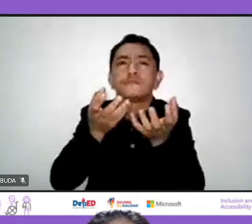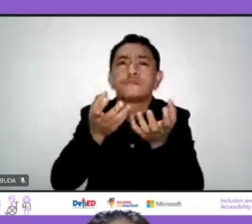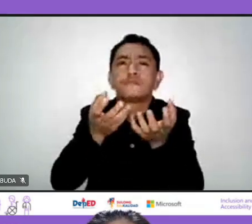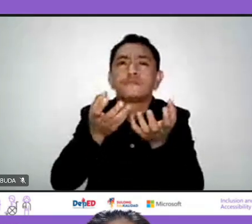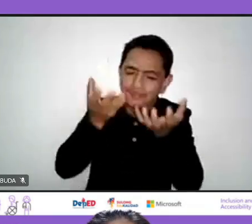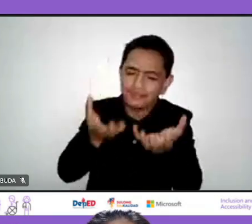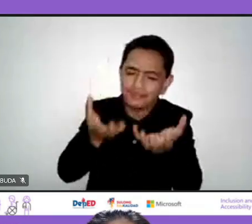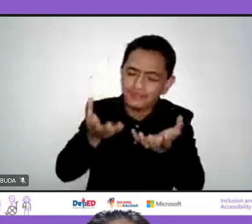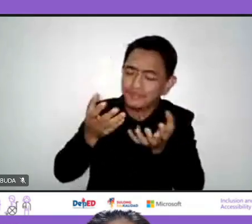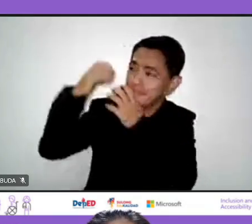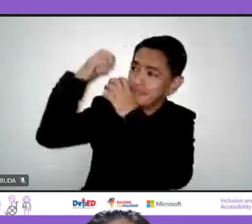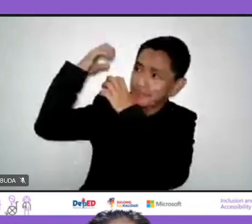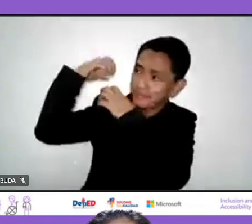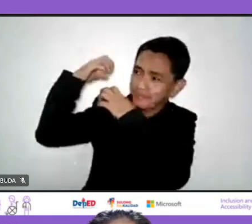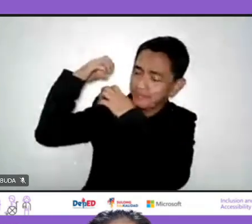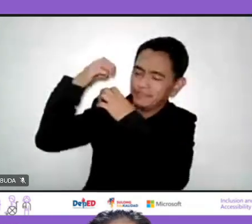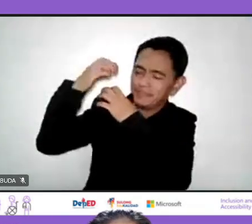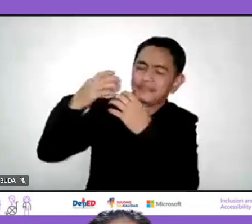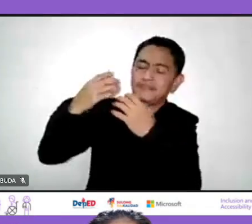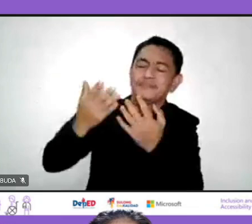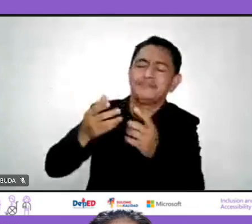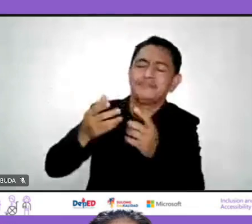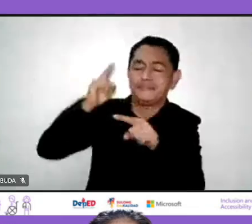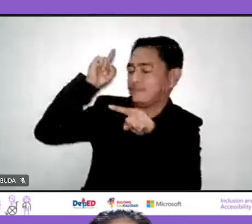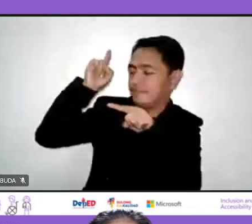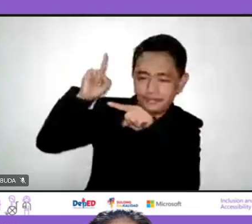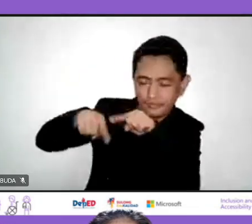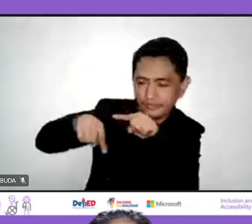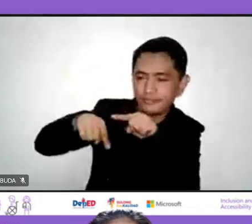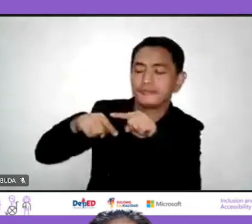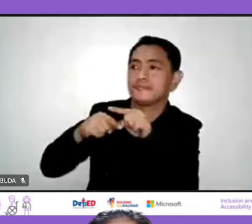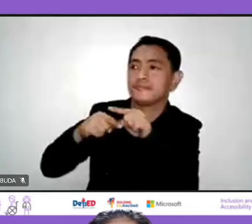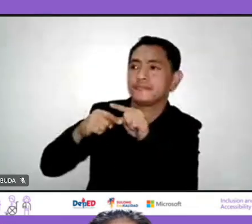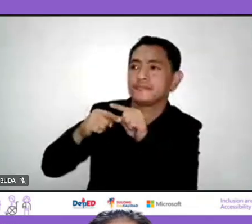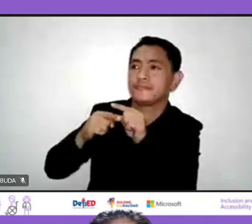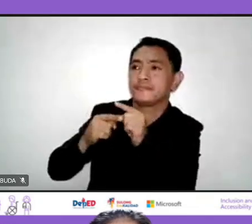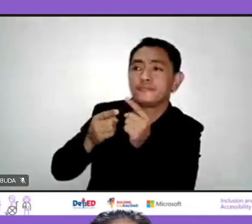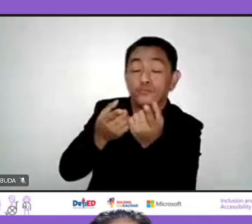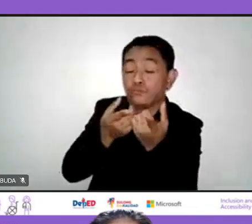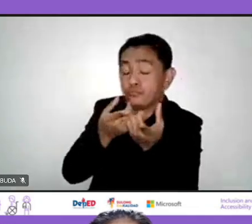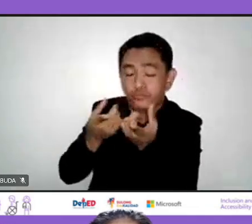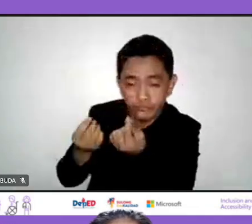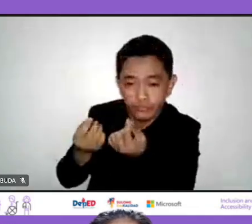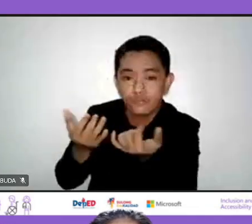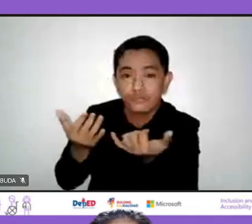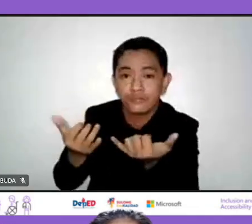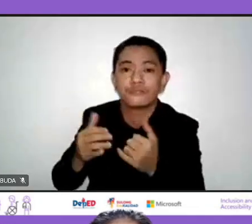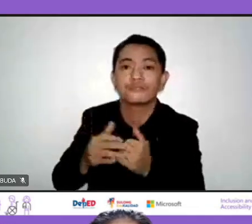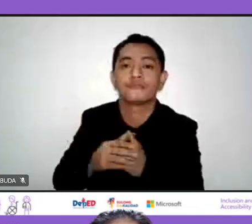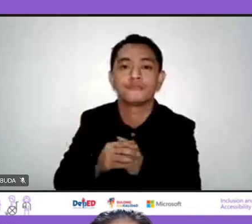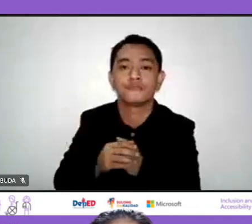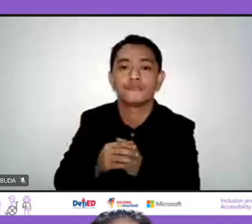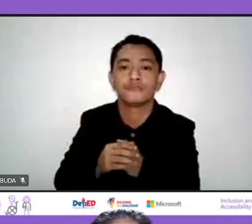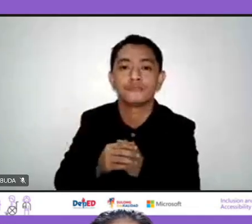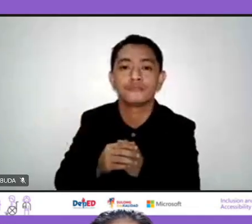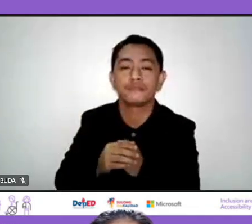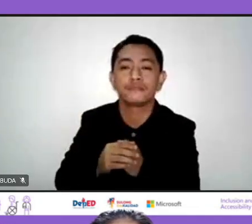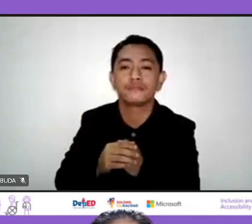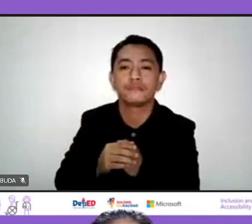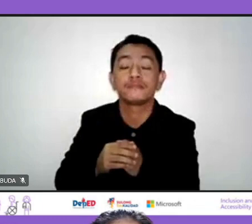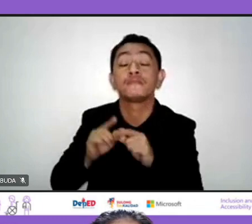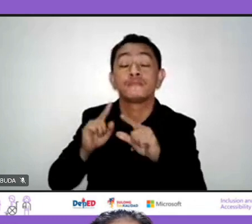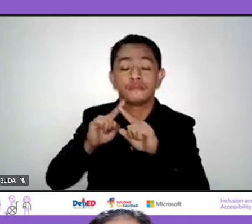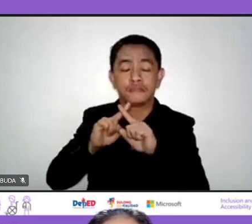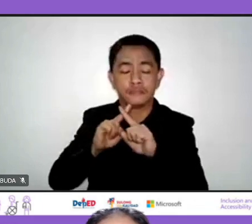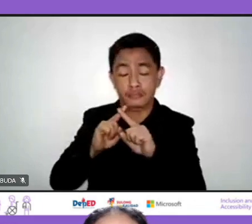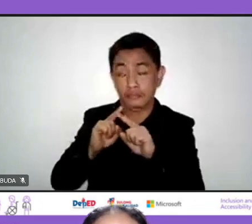therefore improve better, rather than malulunod sila inside the classroom na yung expectations is just something they cannot